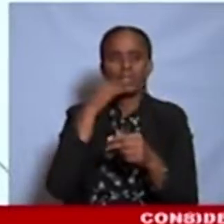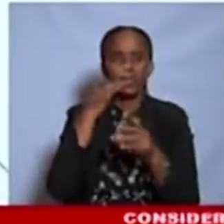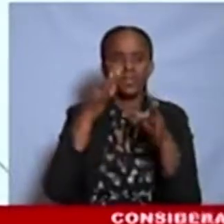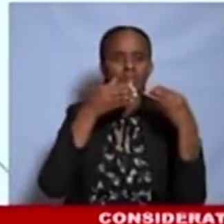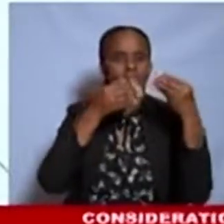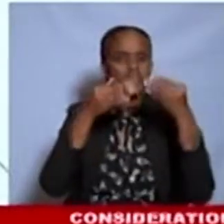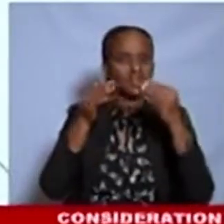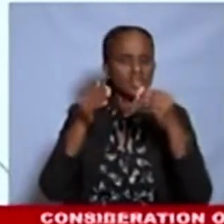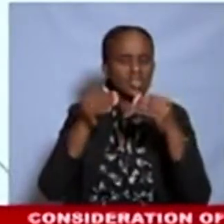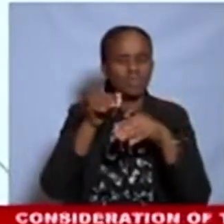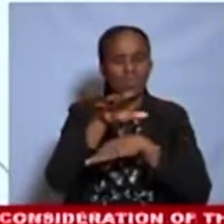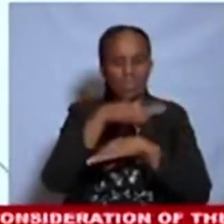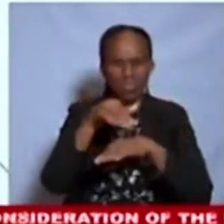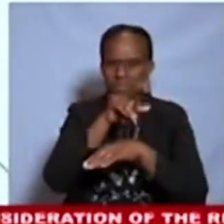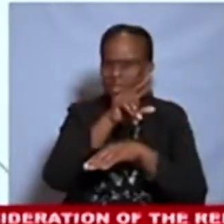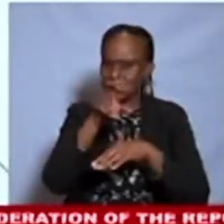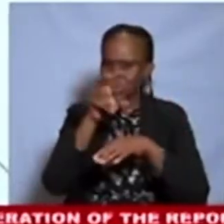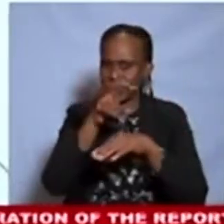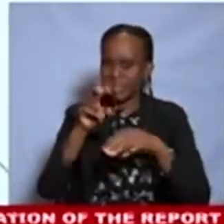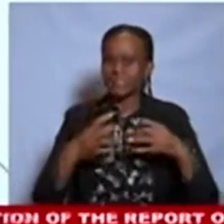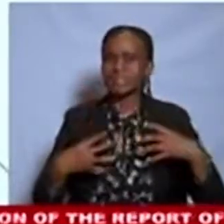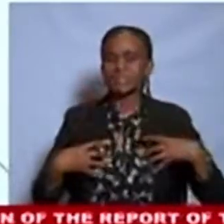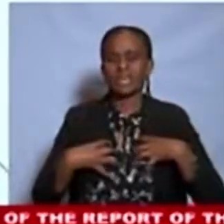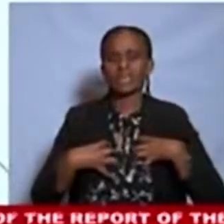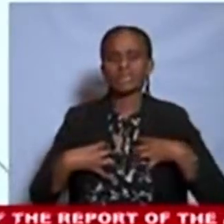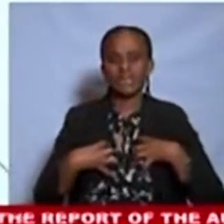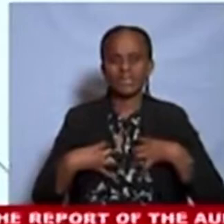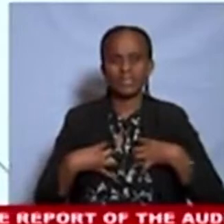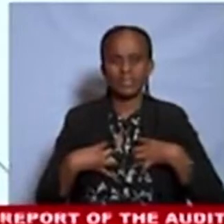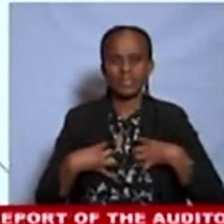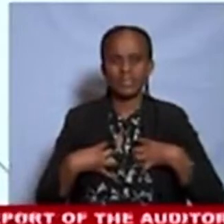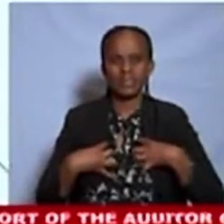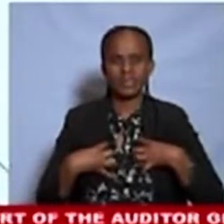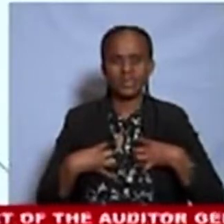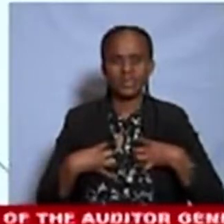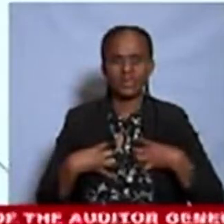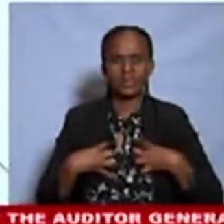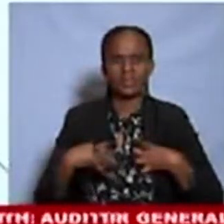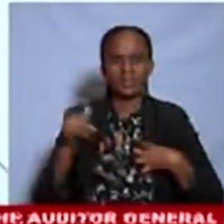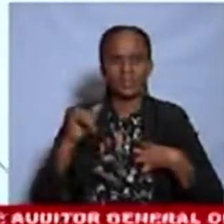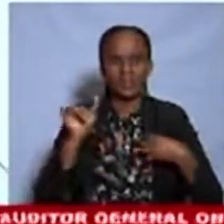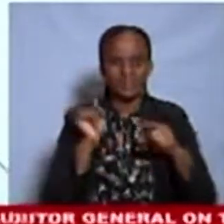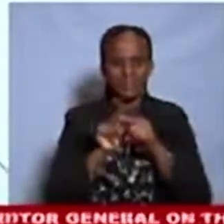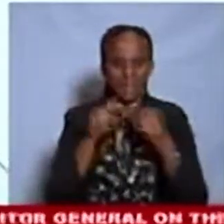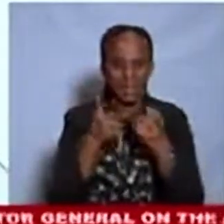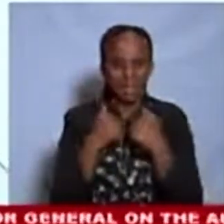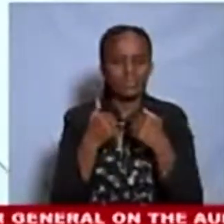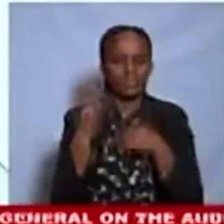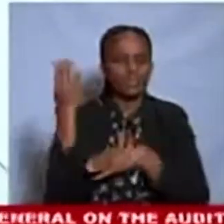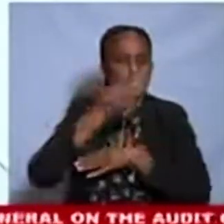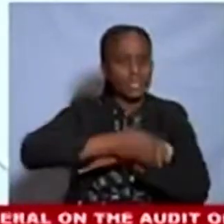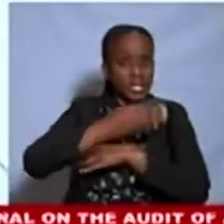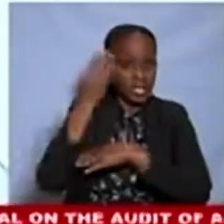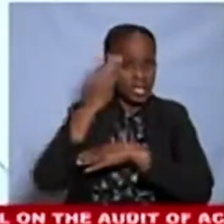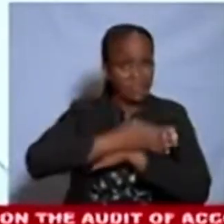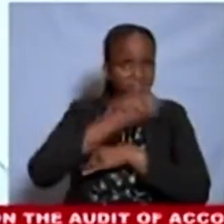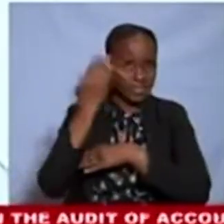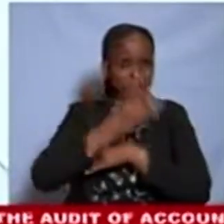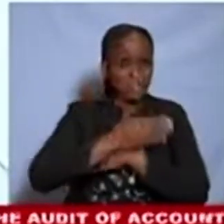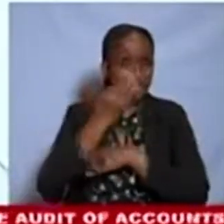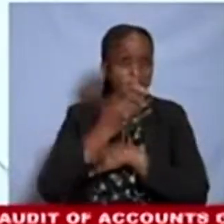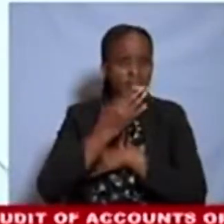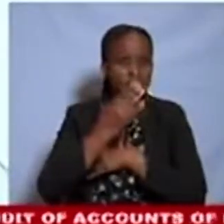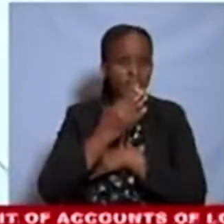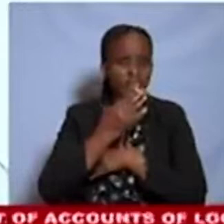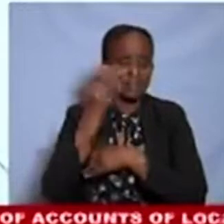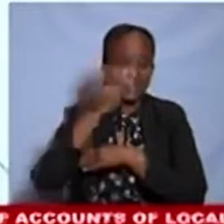almost over 200 animals. Are you with me here? Yes. Yes. And you have a checkpoint. You have a